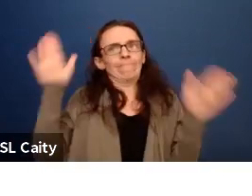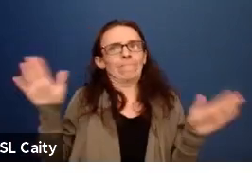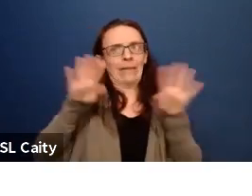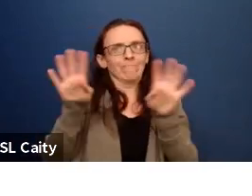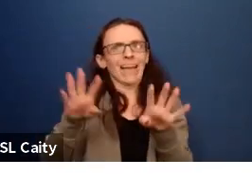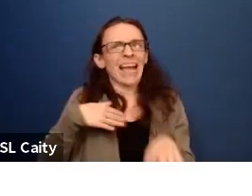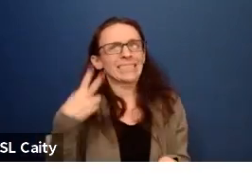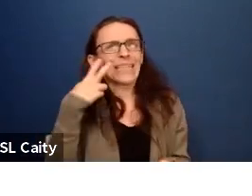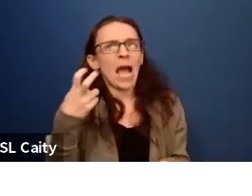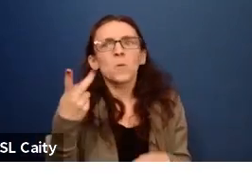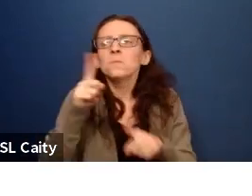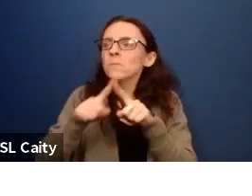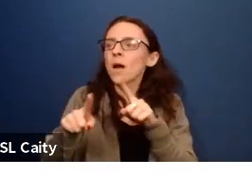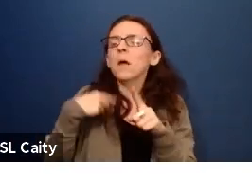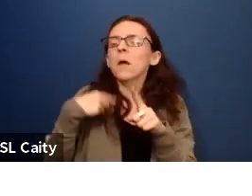curious about